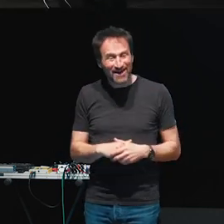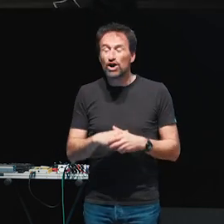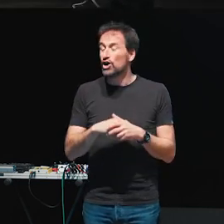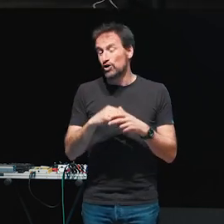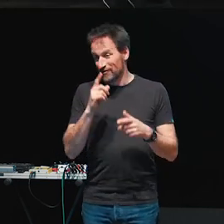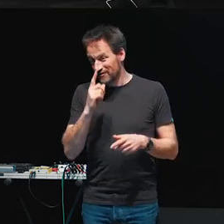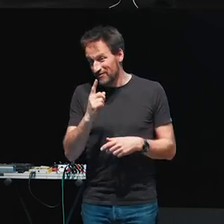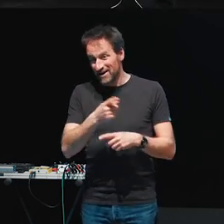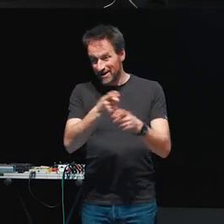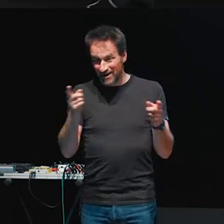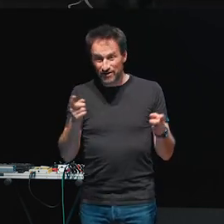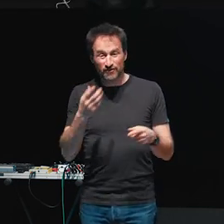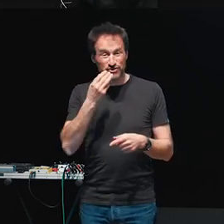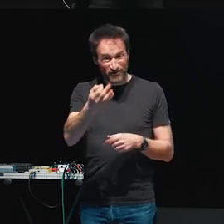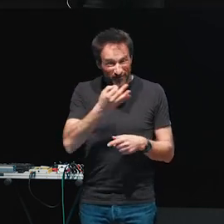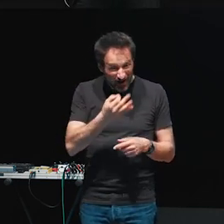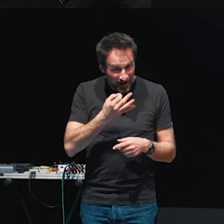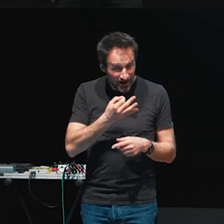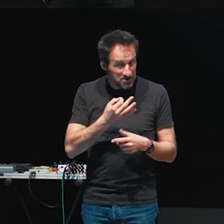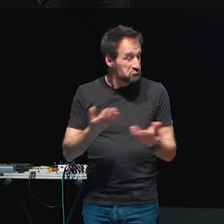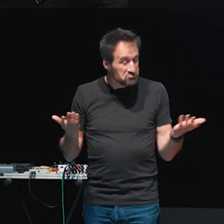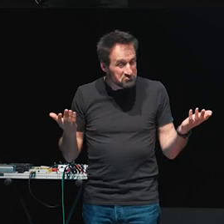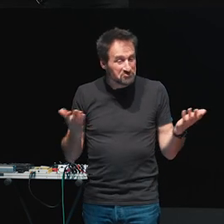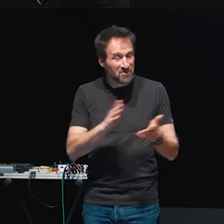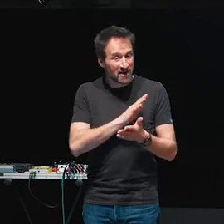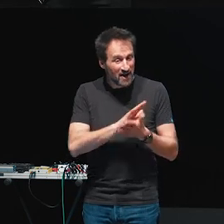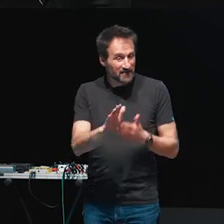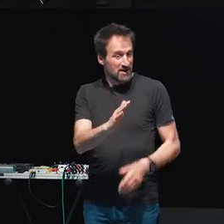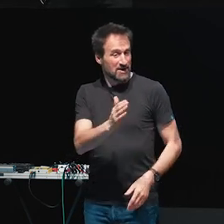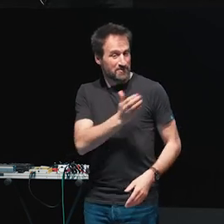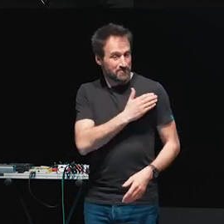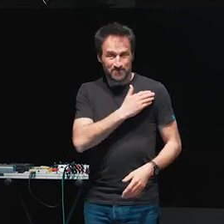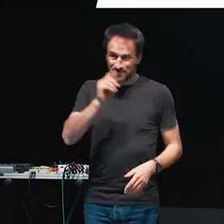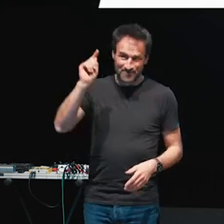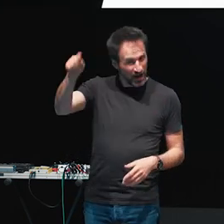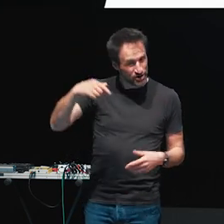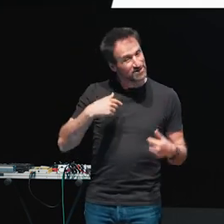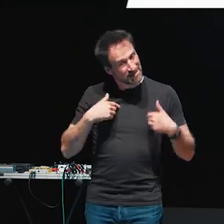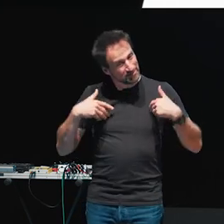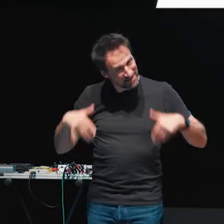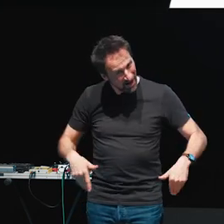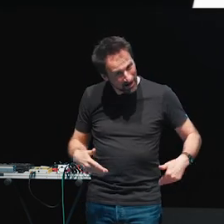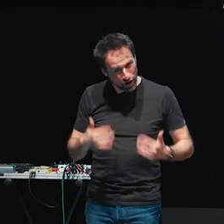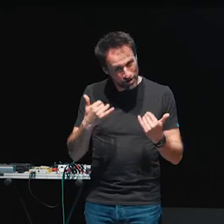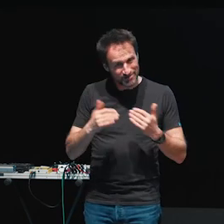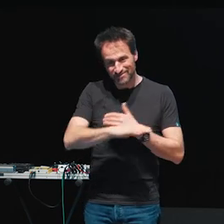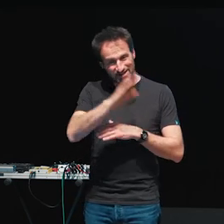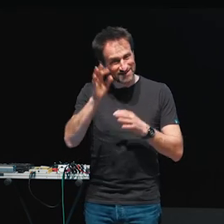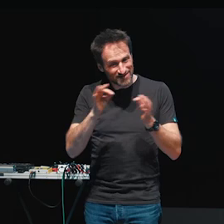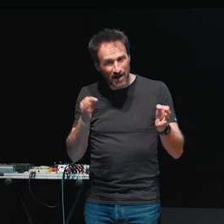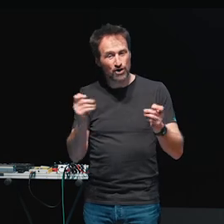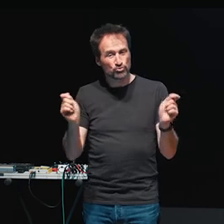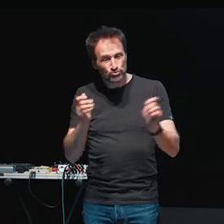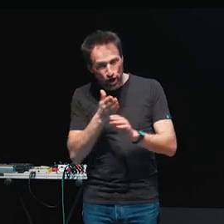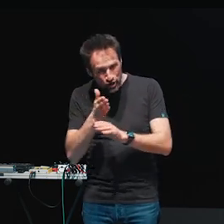you want to ask me any questions, just catch me outside. I'll be here today or during the breaks. And I'll be happy